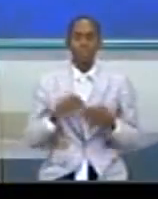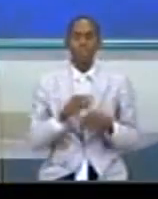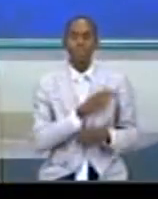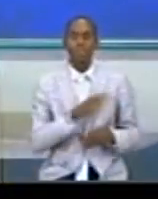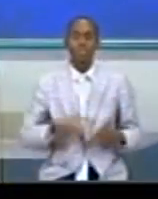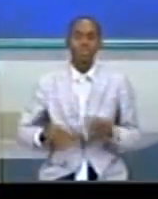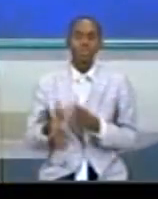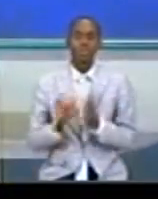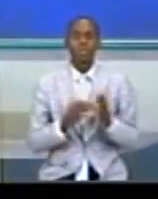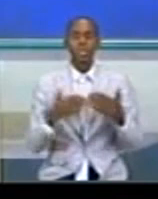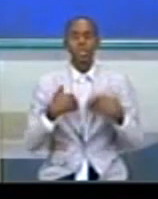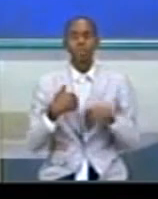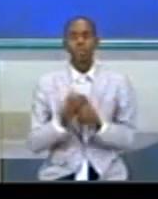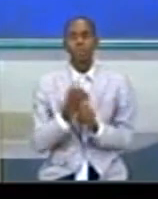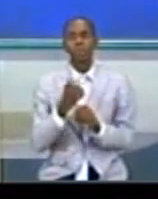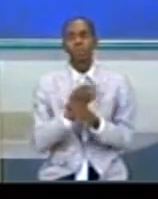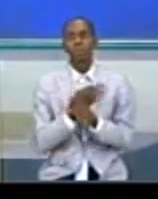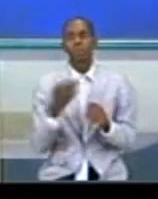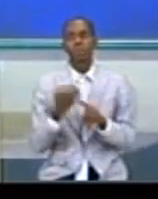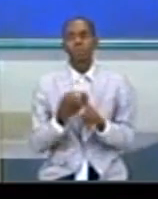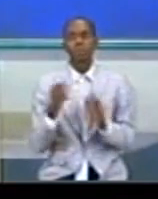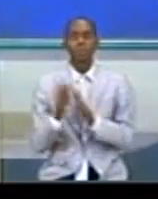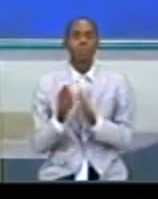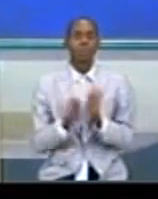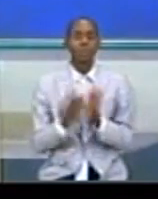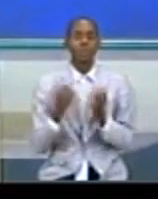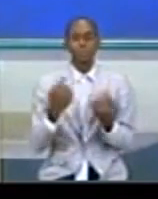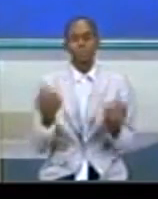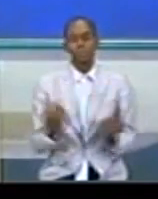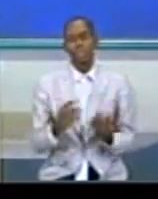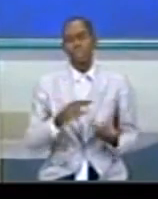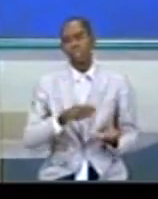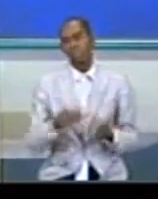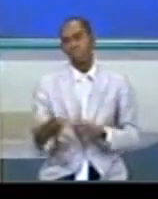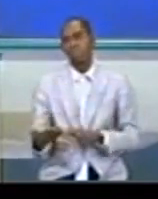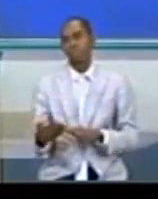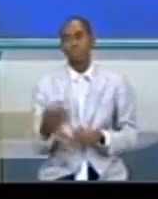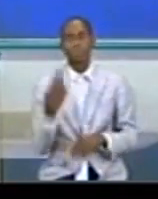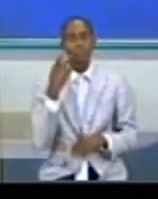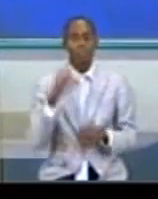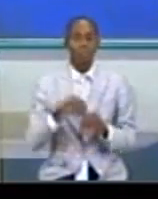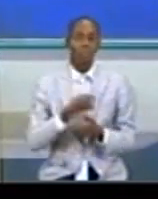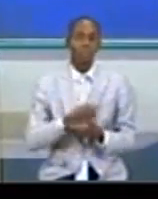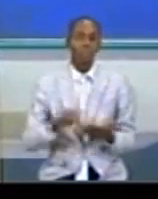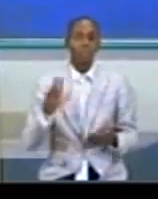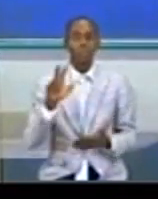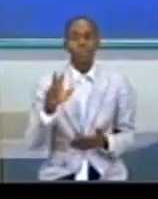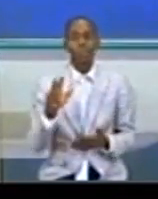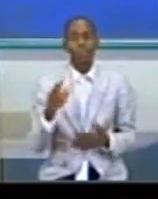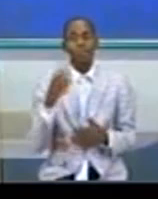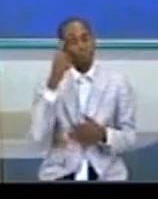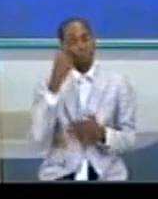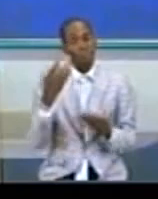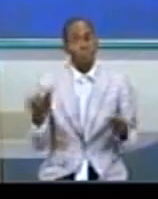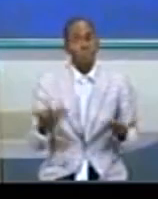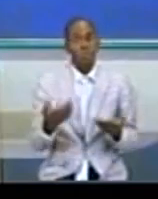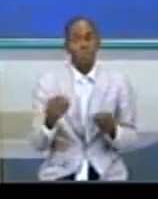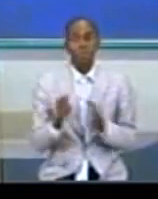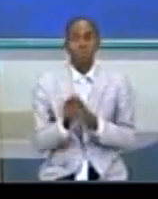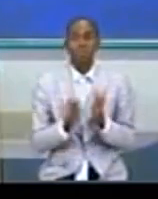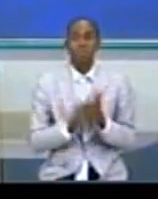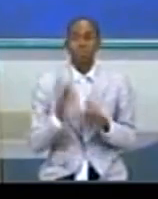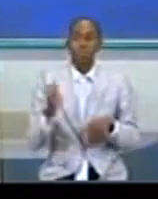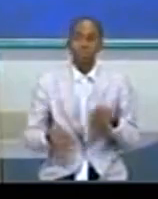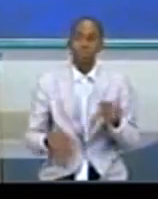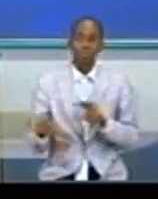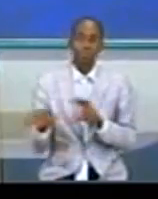you free from the law of sin and death. In verse 3, for what the law could not do, in that it